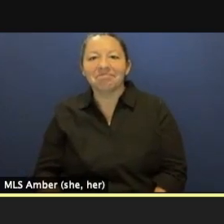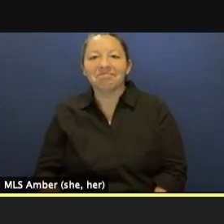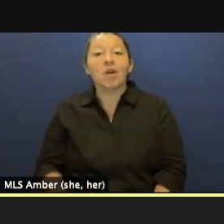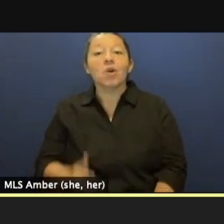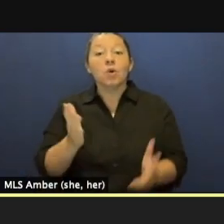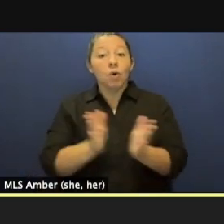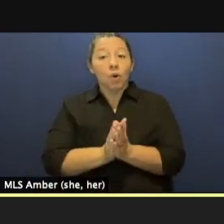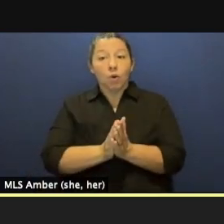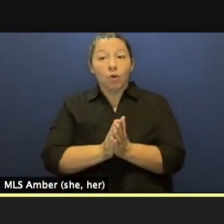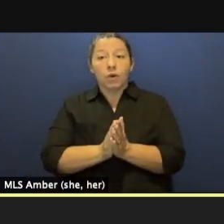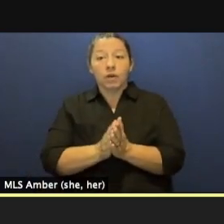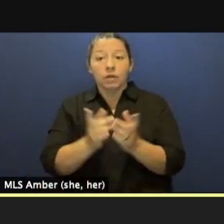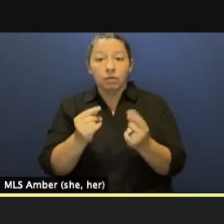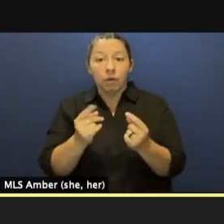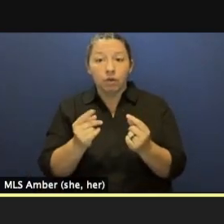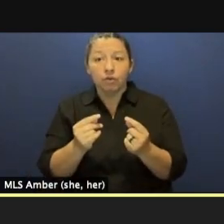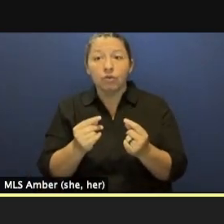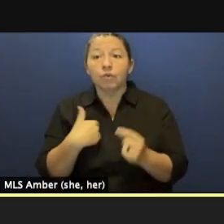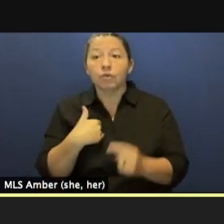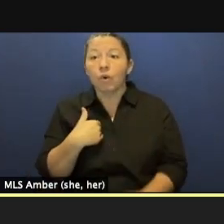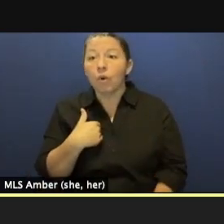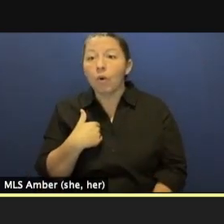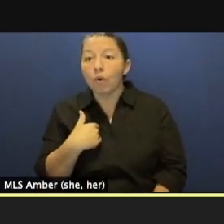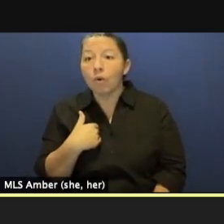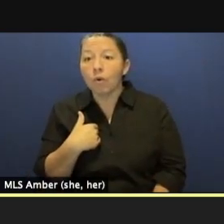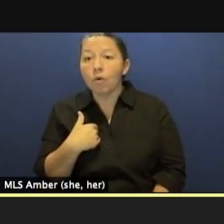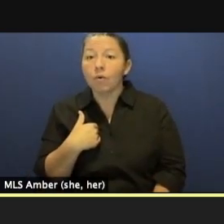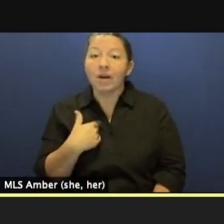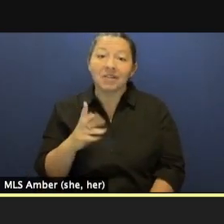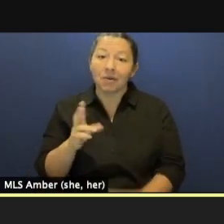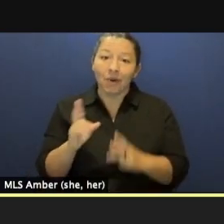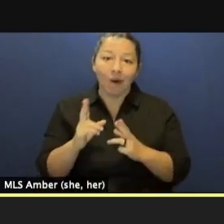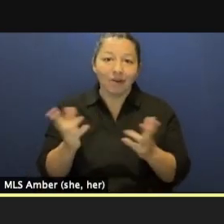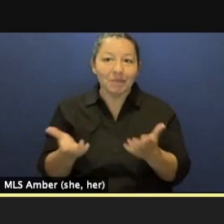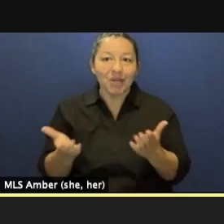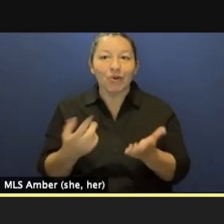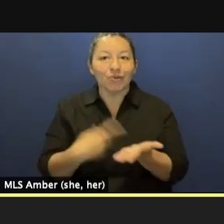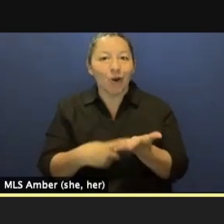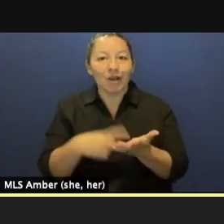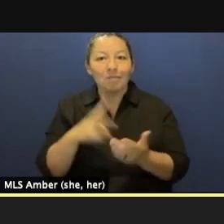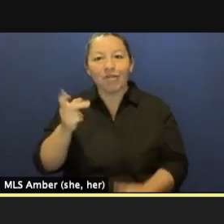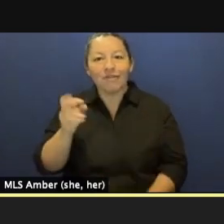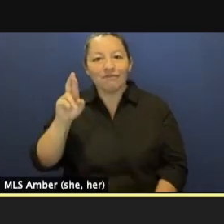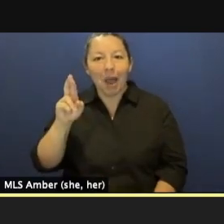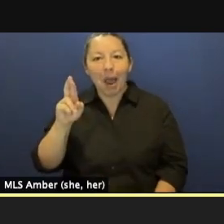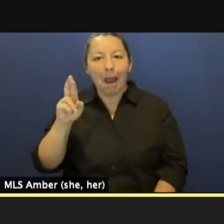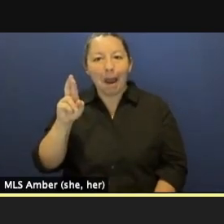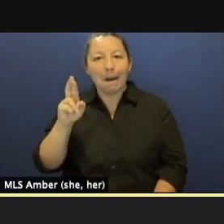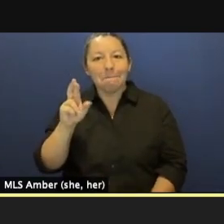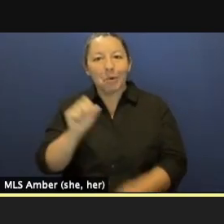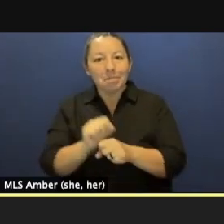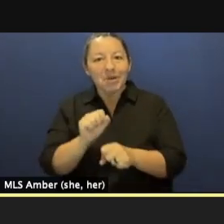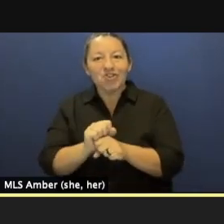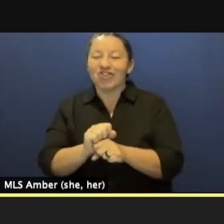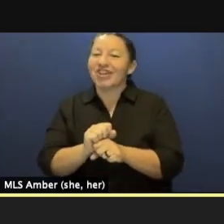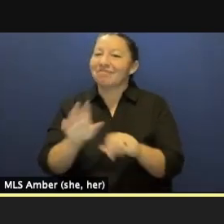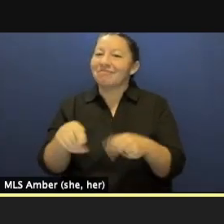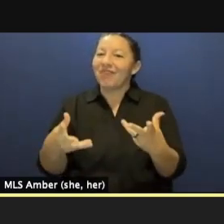So it's a pleasure to be here talking about the Viper mission and giving a mission